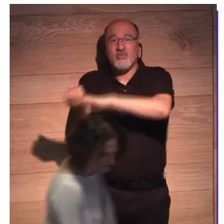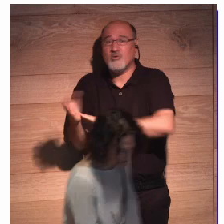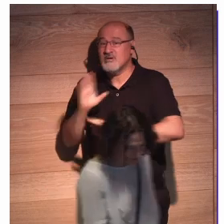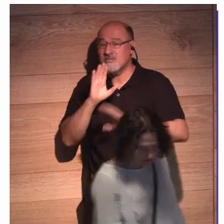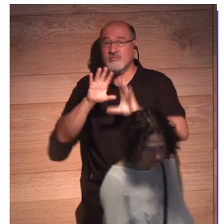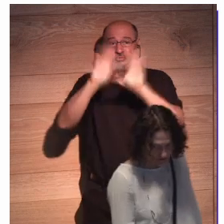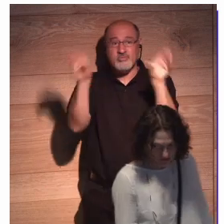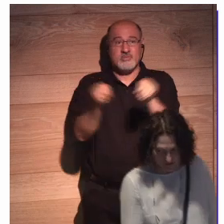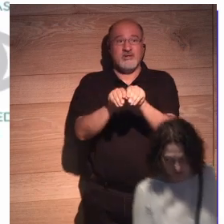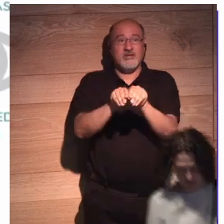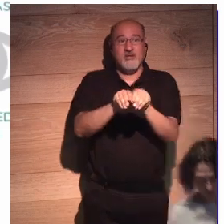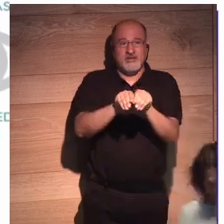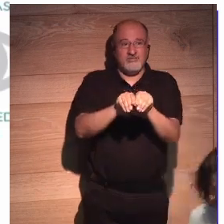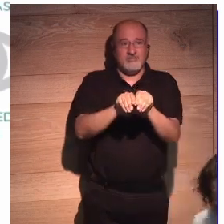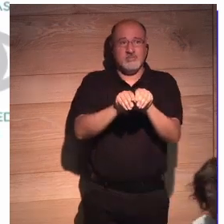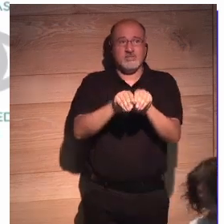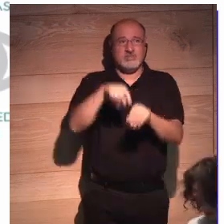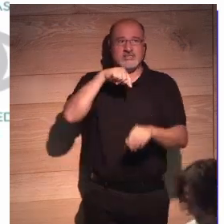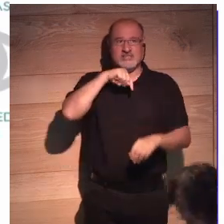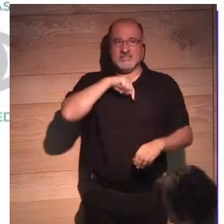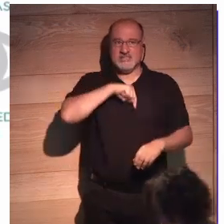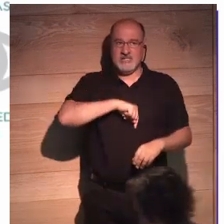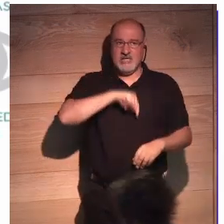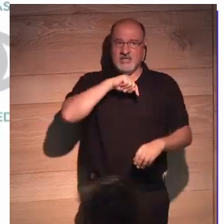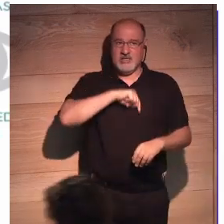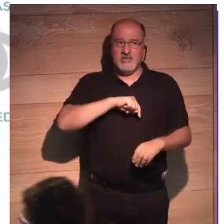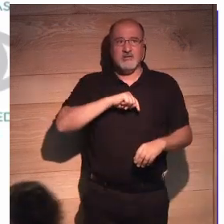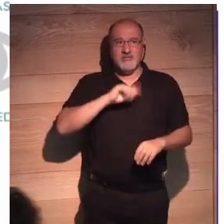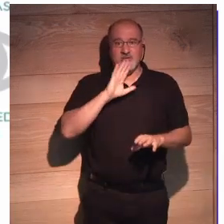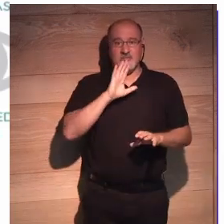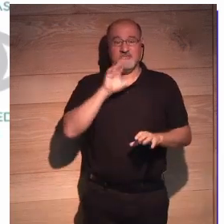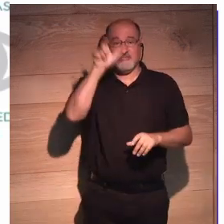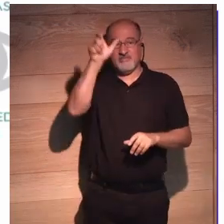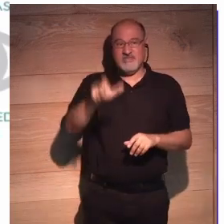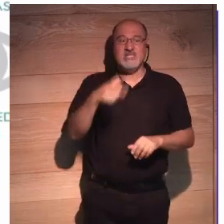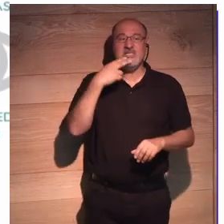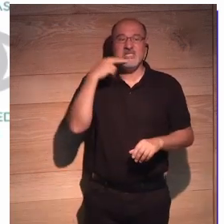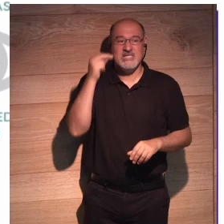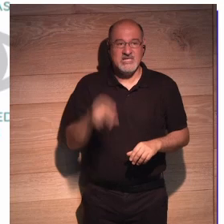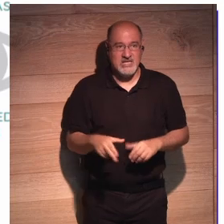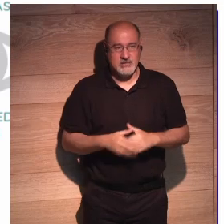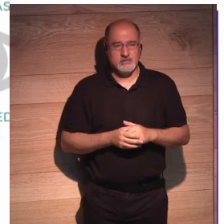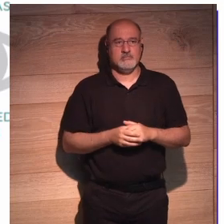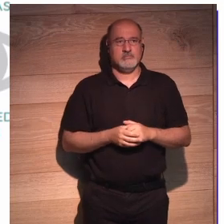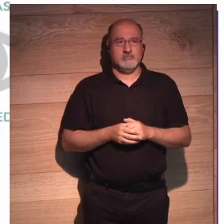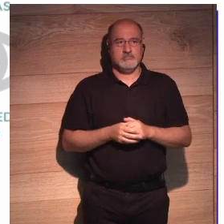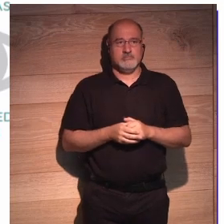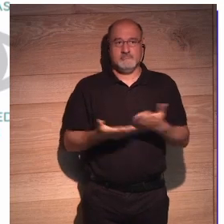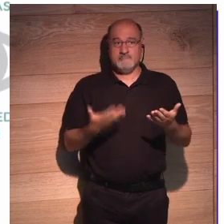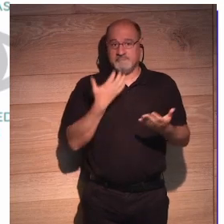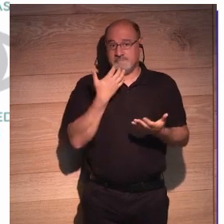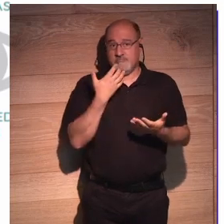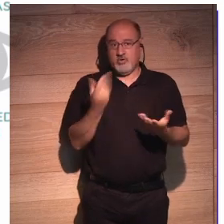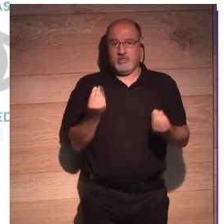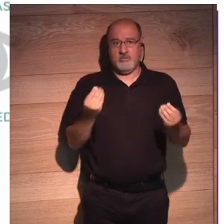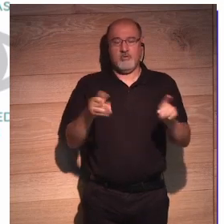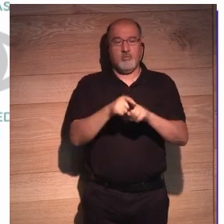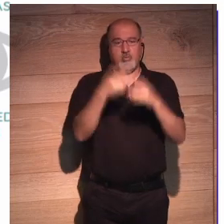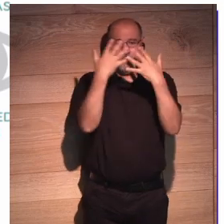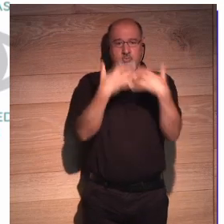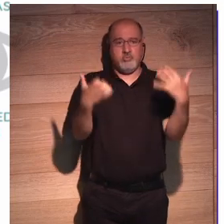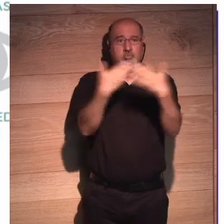sense of an identity. And all of this toolkit and the impact on audiences' identities, what does it equate to if we zoom